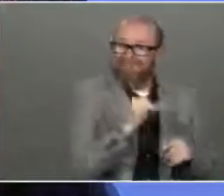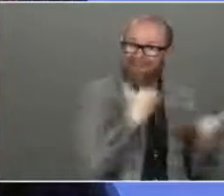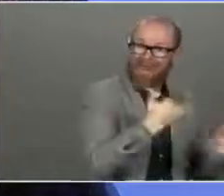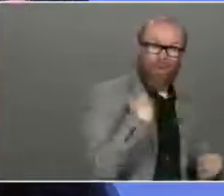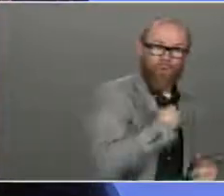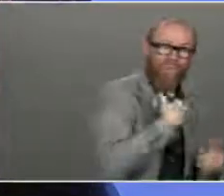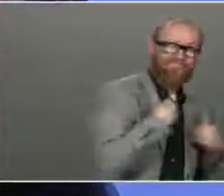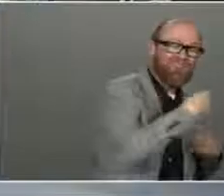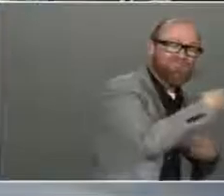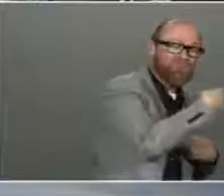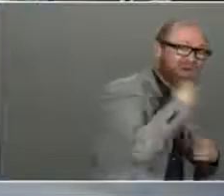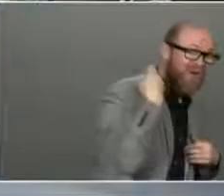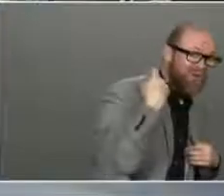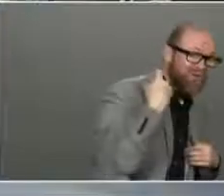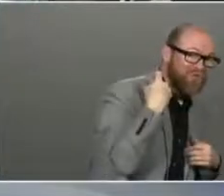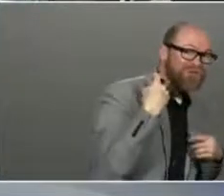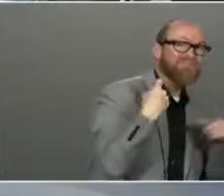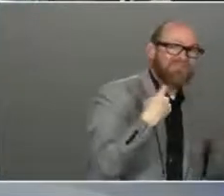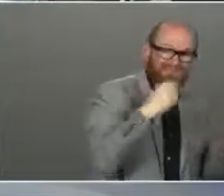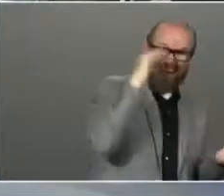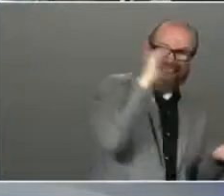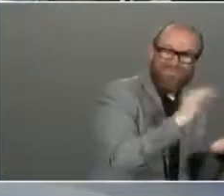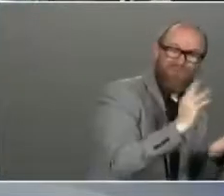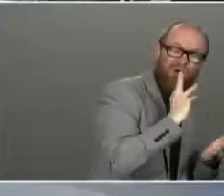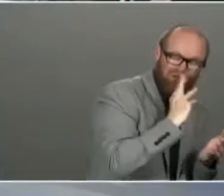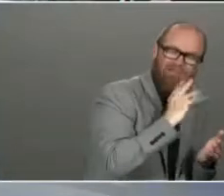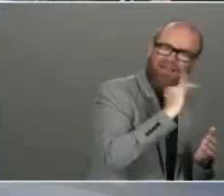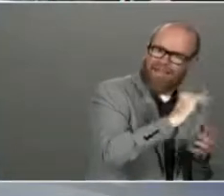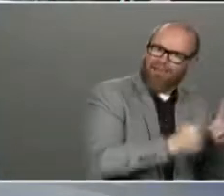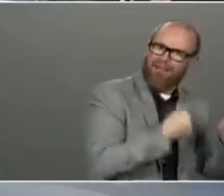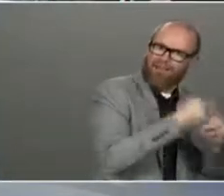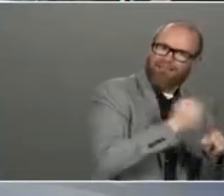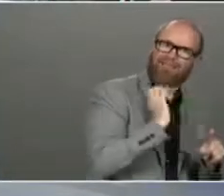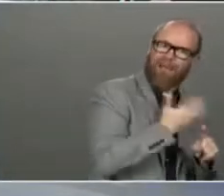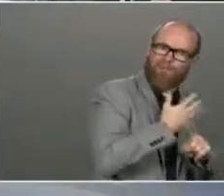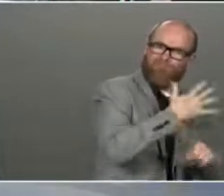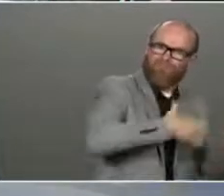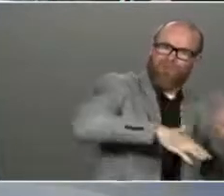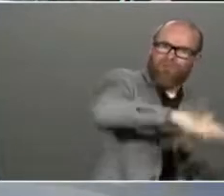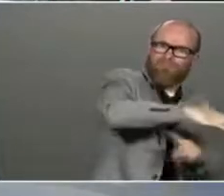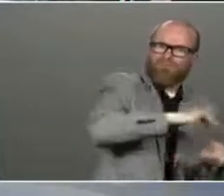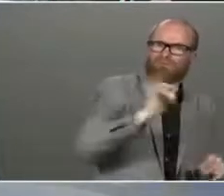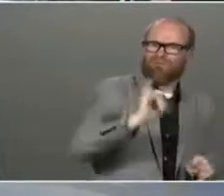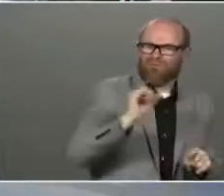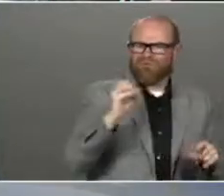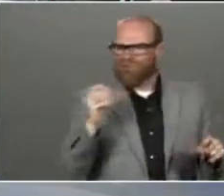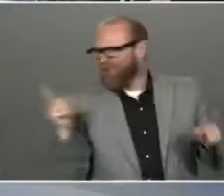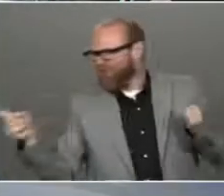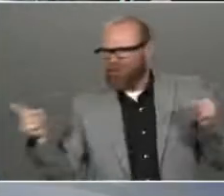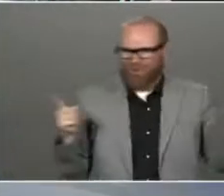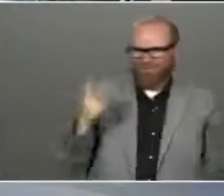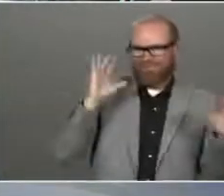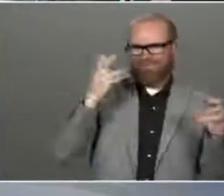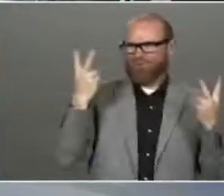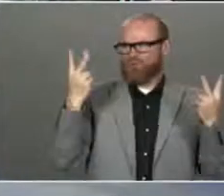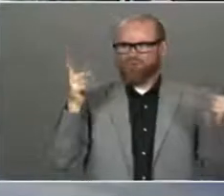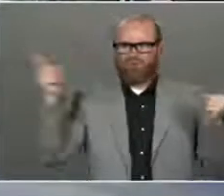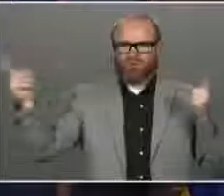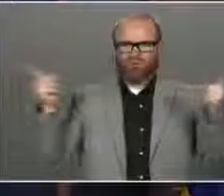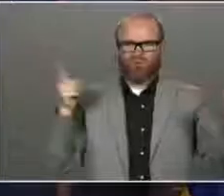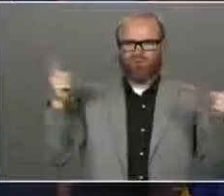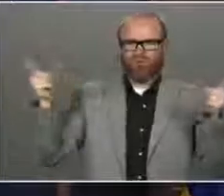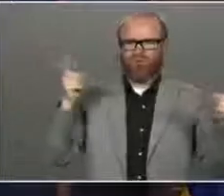you support both of these efforts, opening up oil and gas leasing while also trying to address our drought?